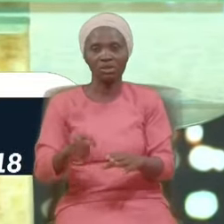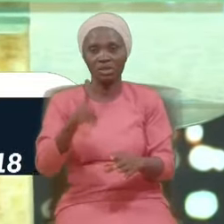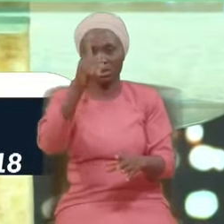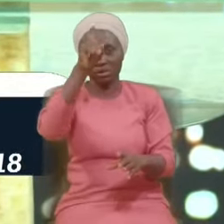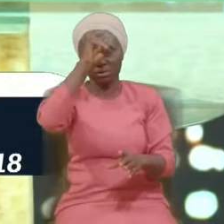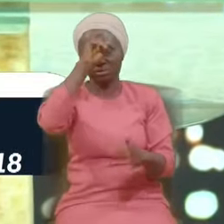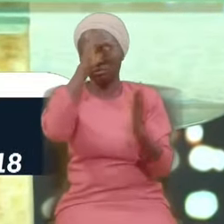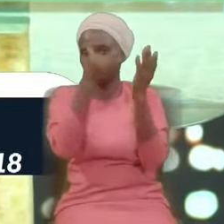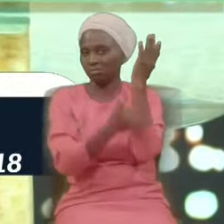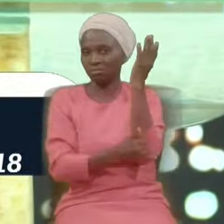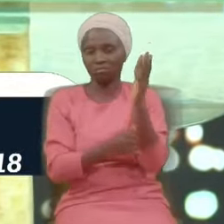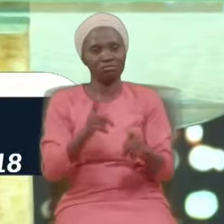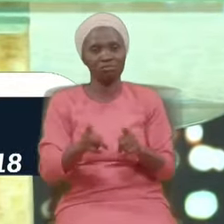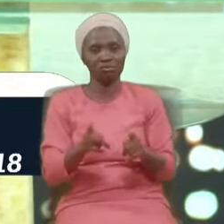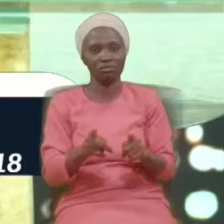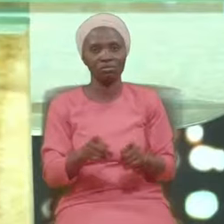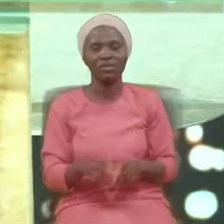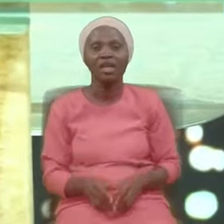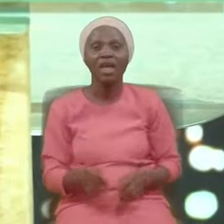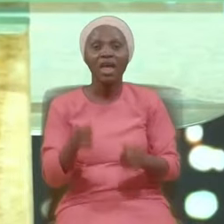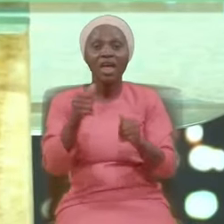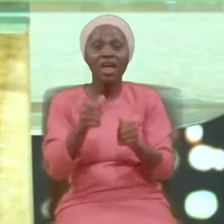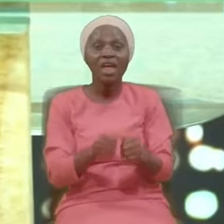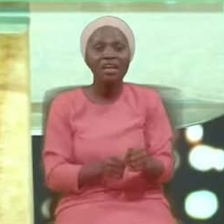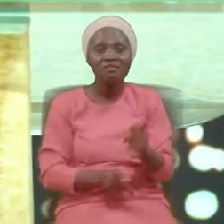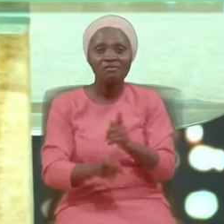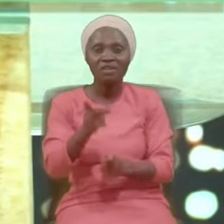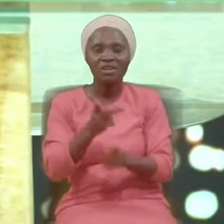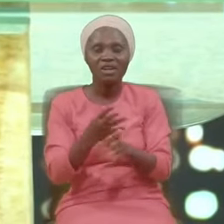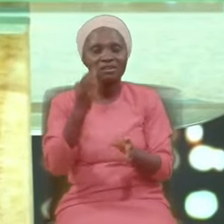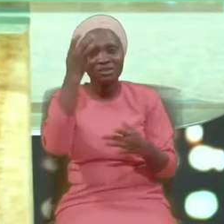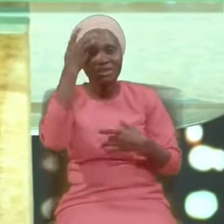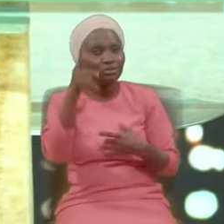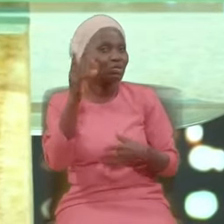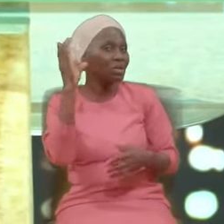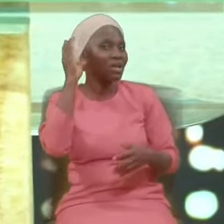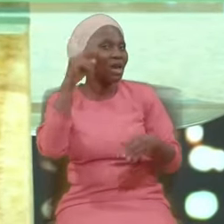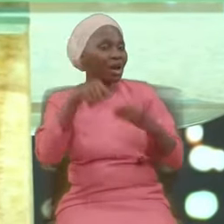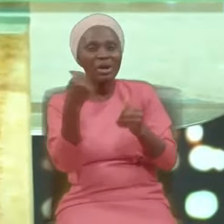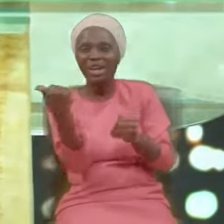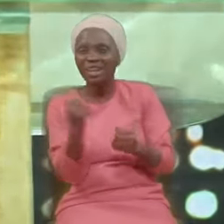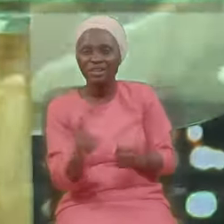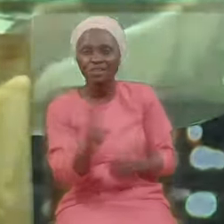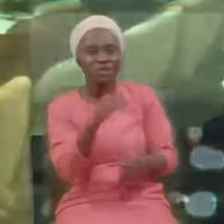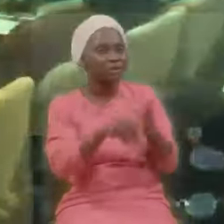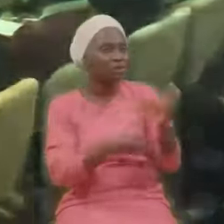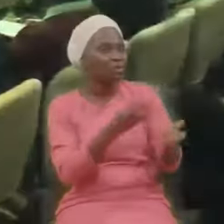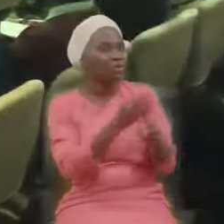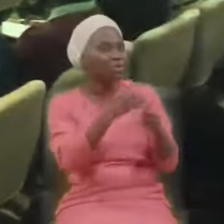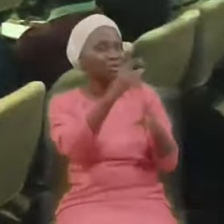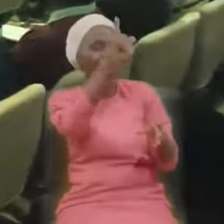hear about anybody in the world in Egypt will not come upon you.